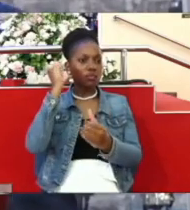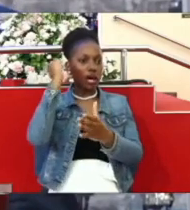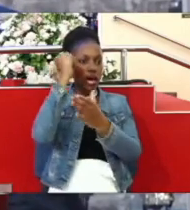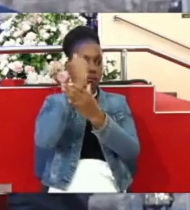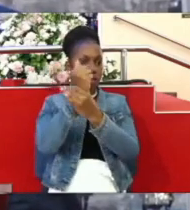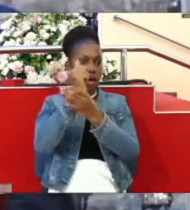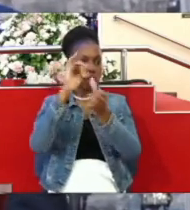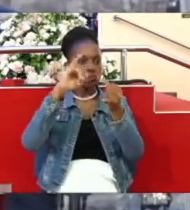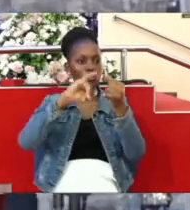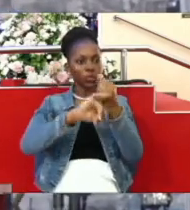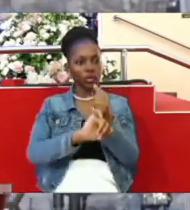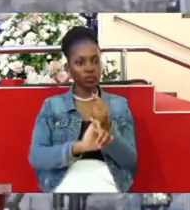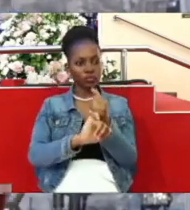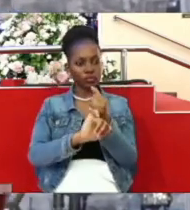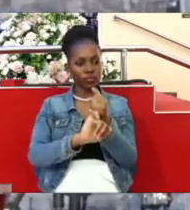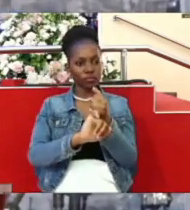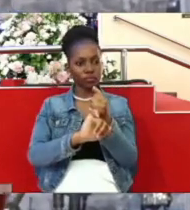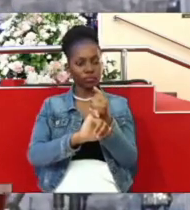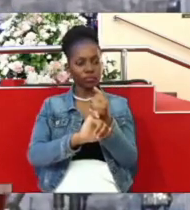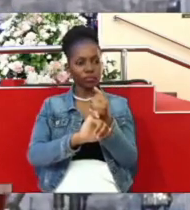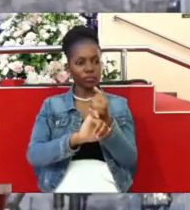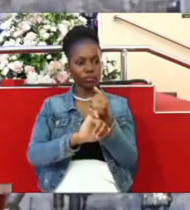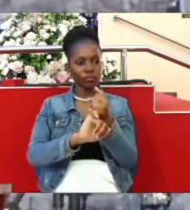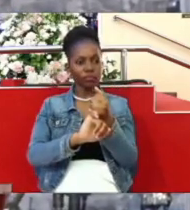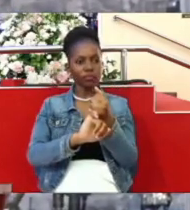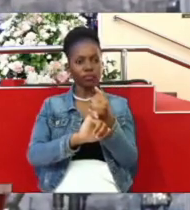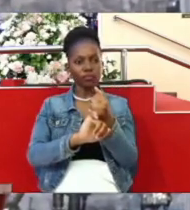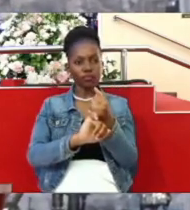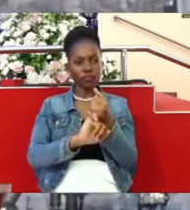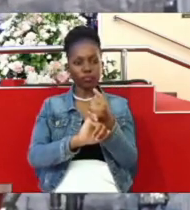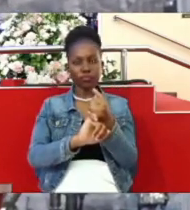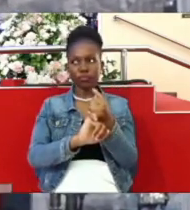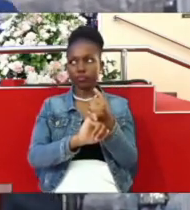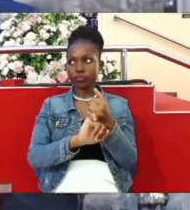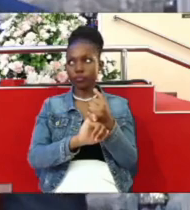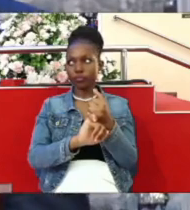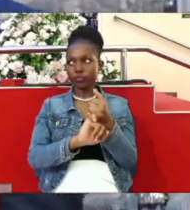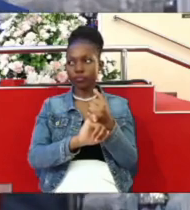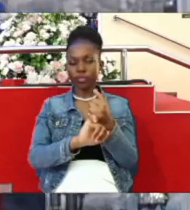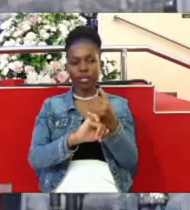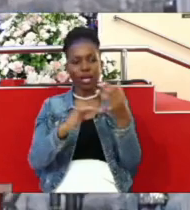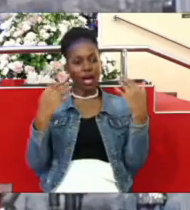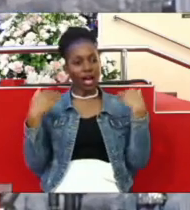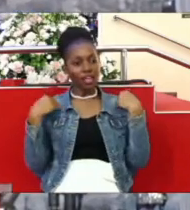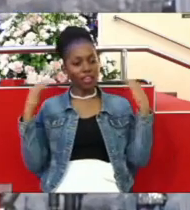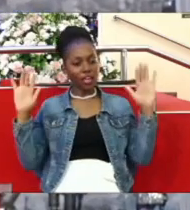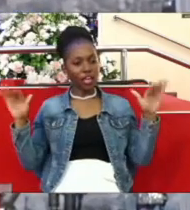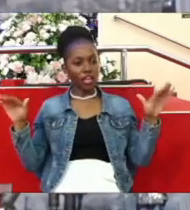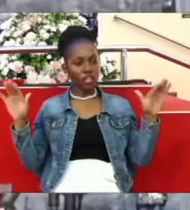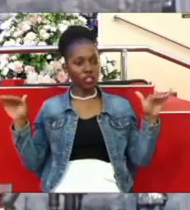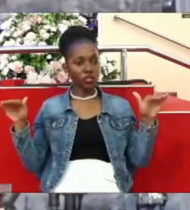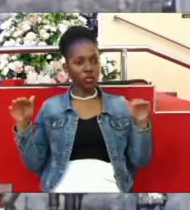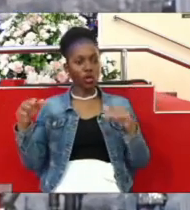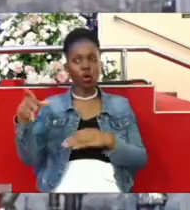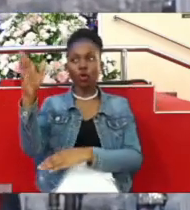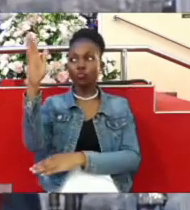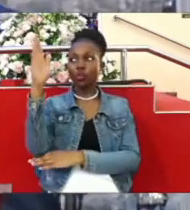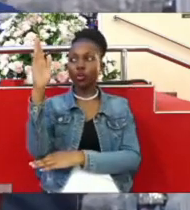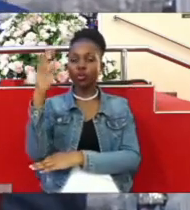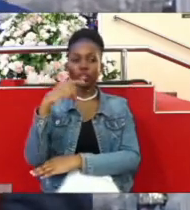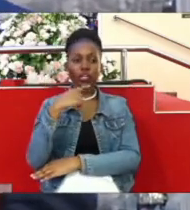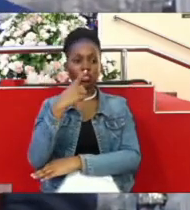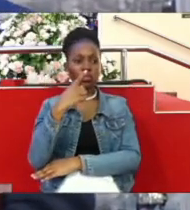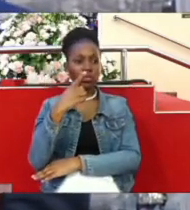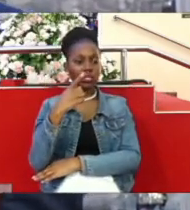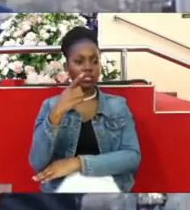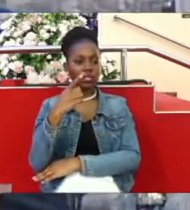kwamba Hagai aliendelea kuwa mjakazi wa Sarai. No wonder the angel of God told her in Genesis 16 and verse 9. Na